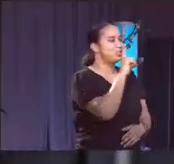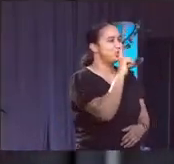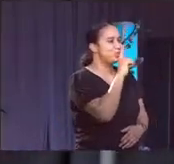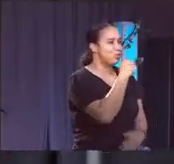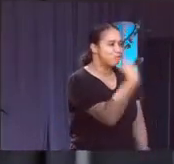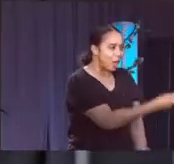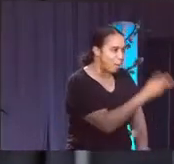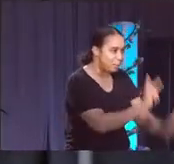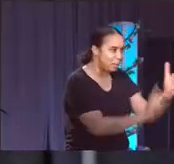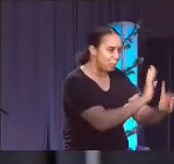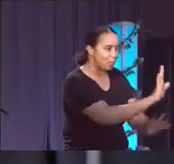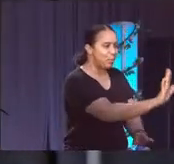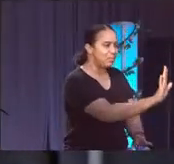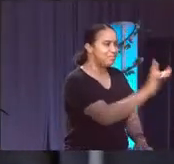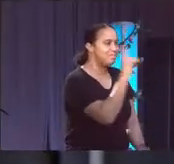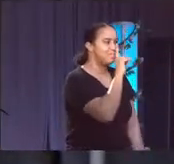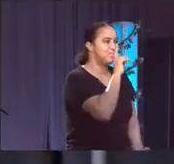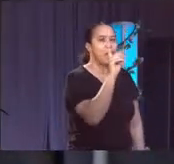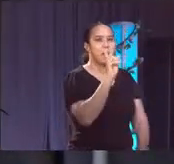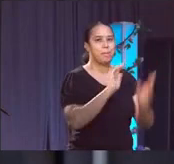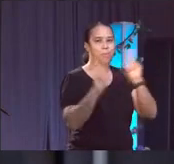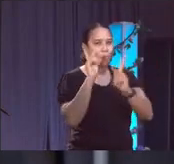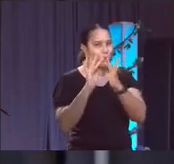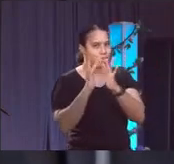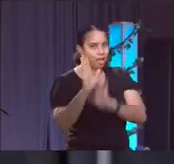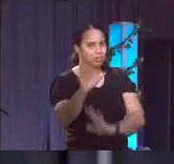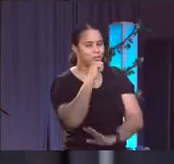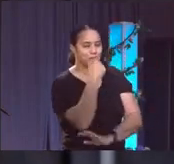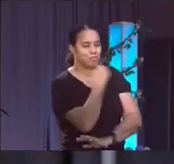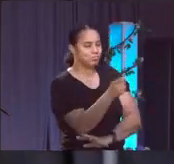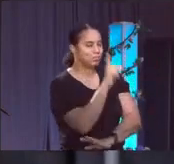Don't y'all tell people. Y'all online, don't y'all tell people.